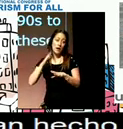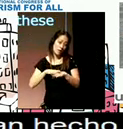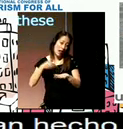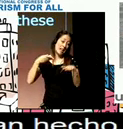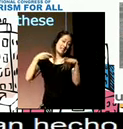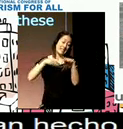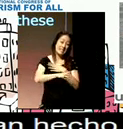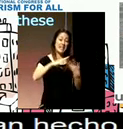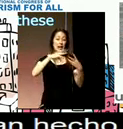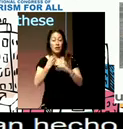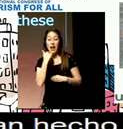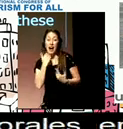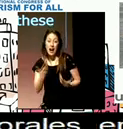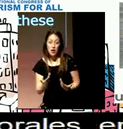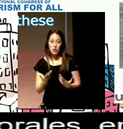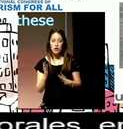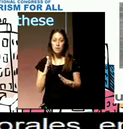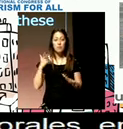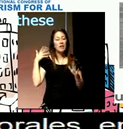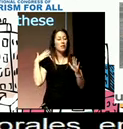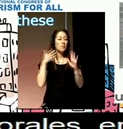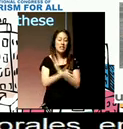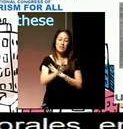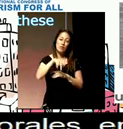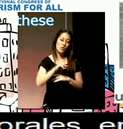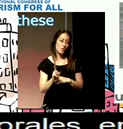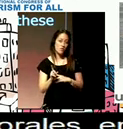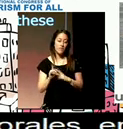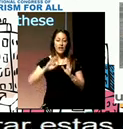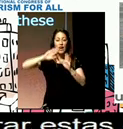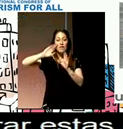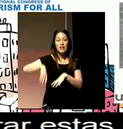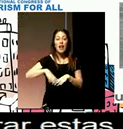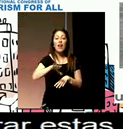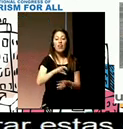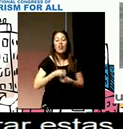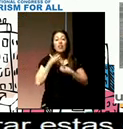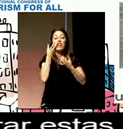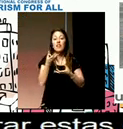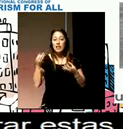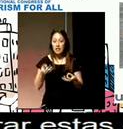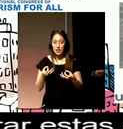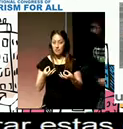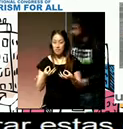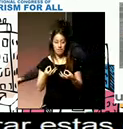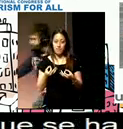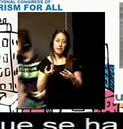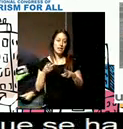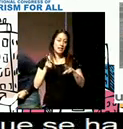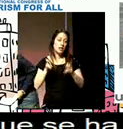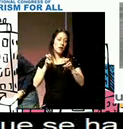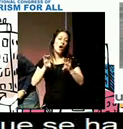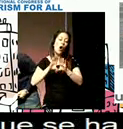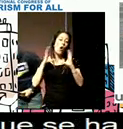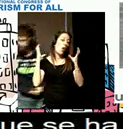it was decided to comprehensively tackle the issue. They completed an access audit of